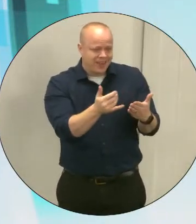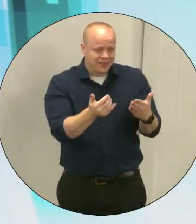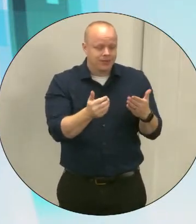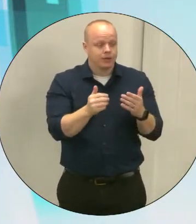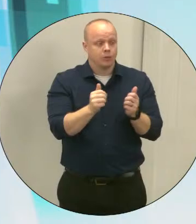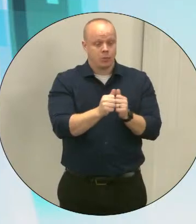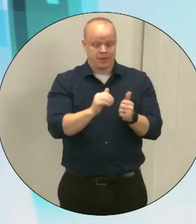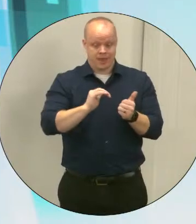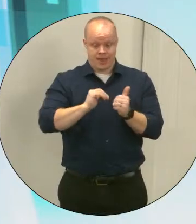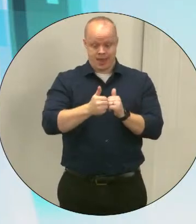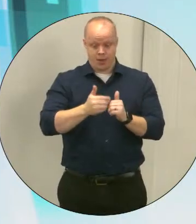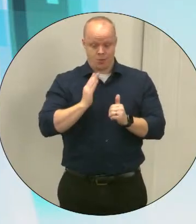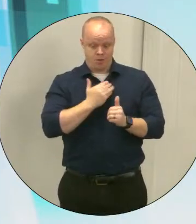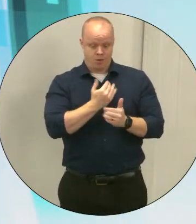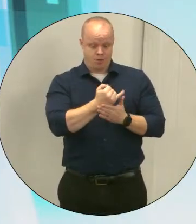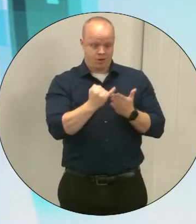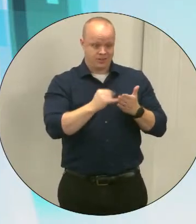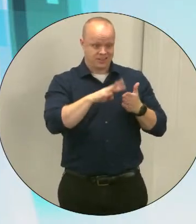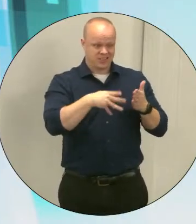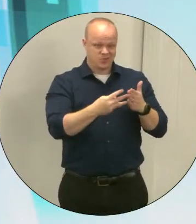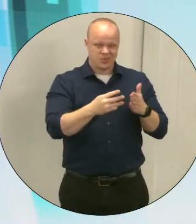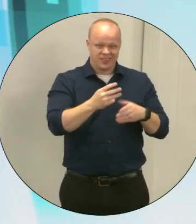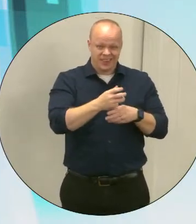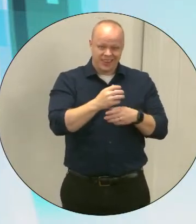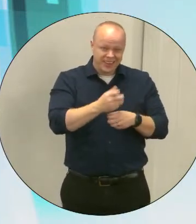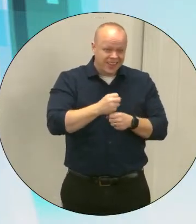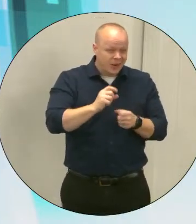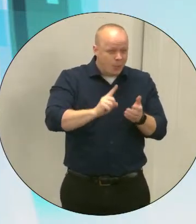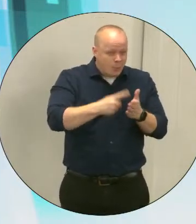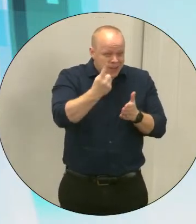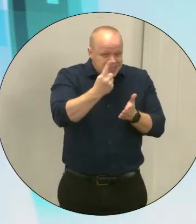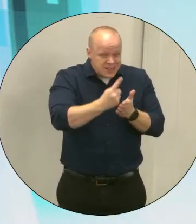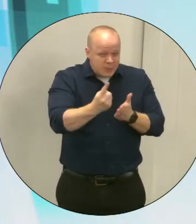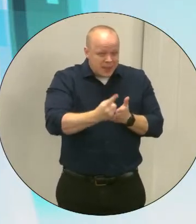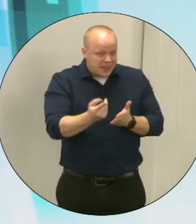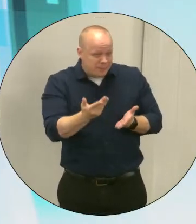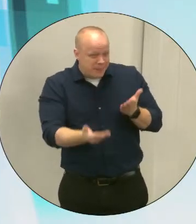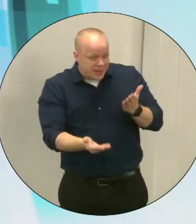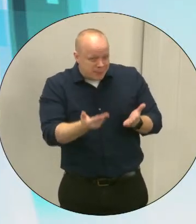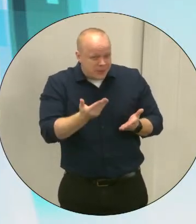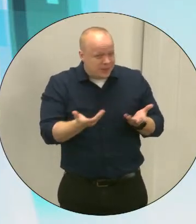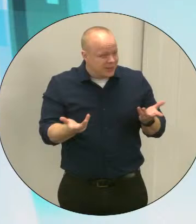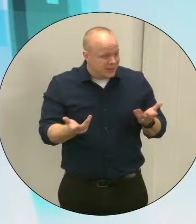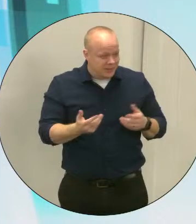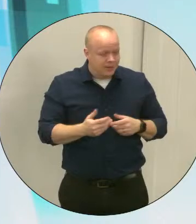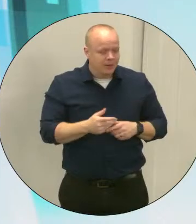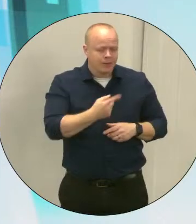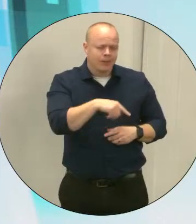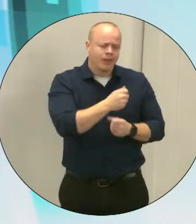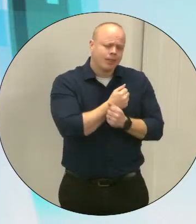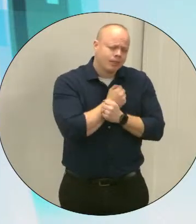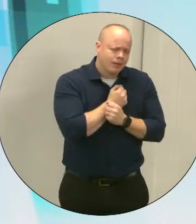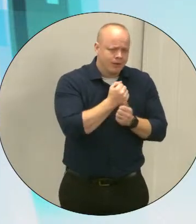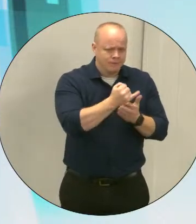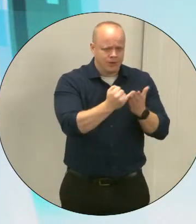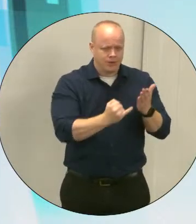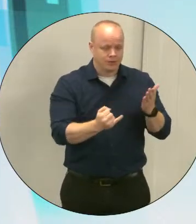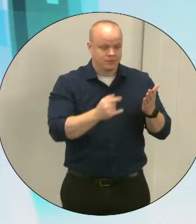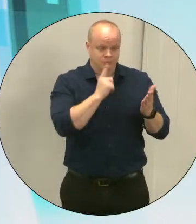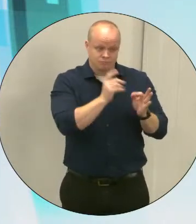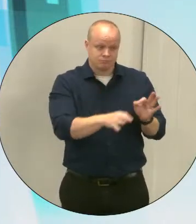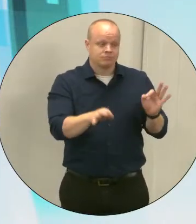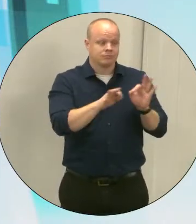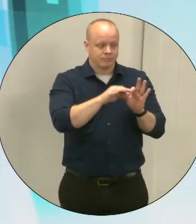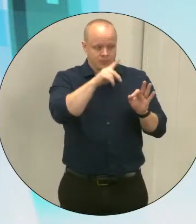the way the art schedule is, they get it once a week, maybe. They love art. And it's so